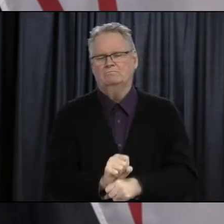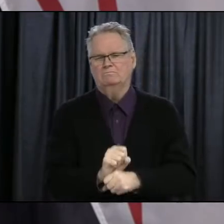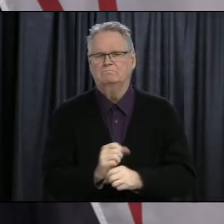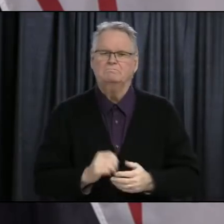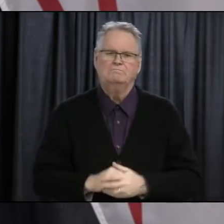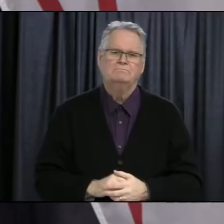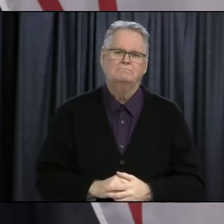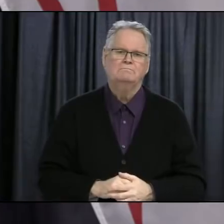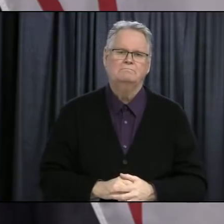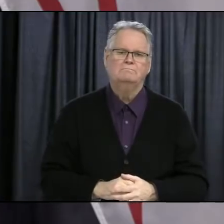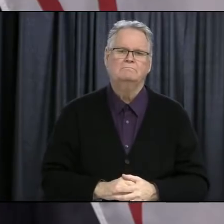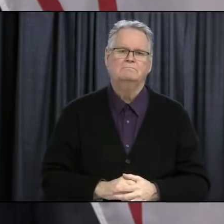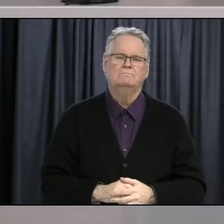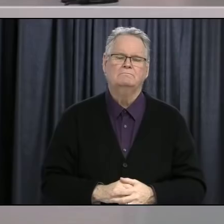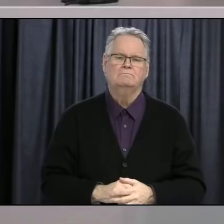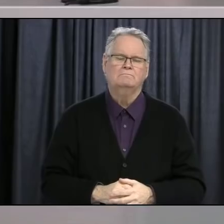province.